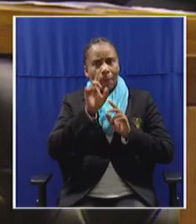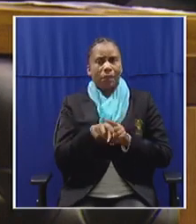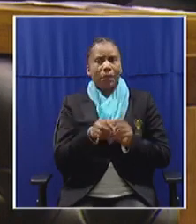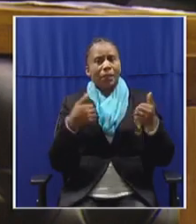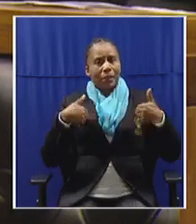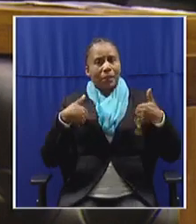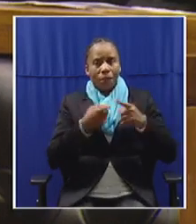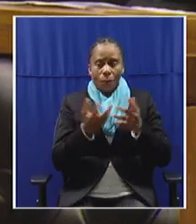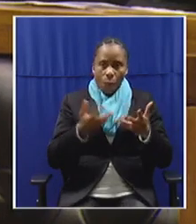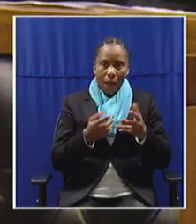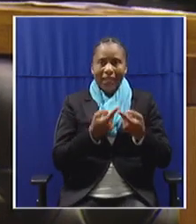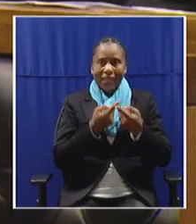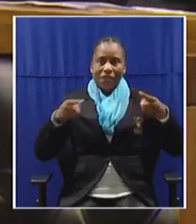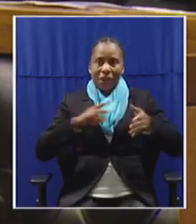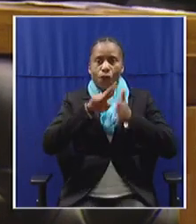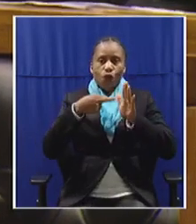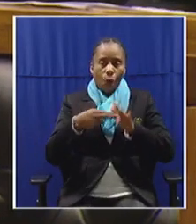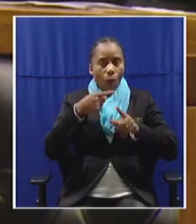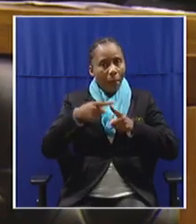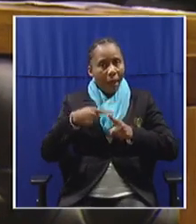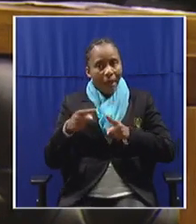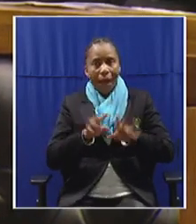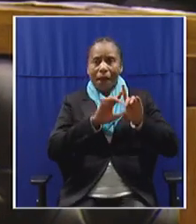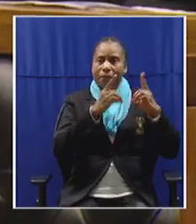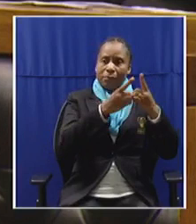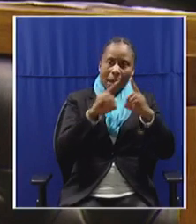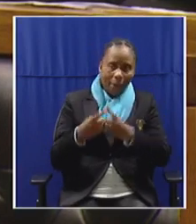different role players, departments, spheres of government,